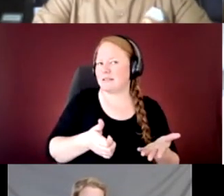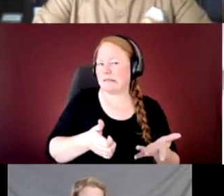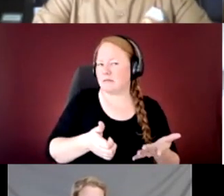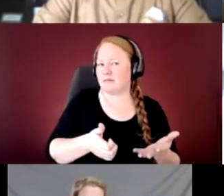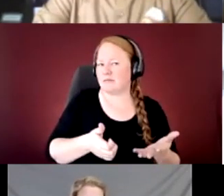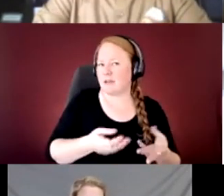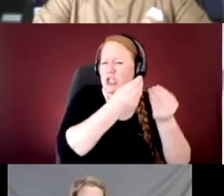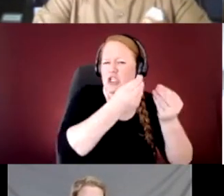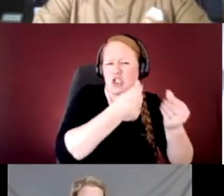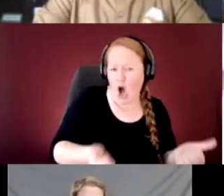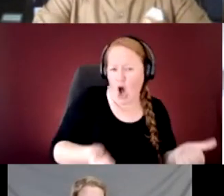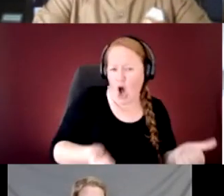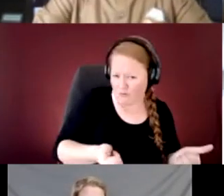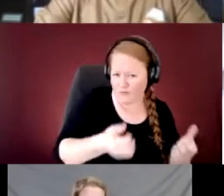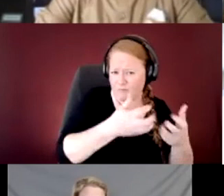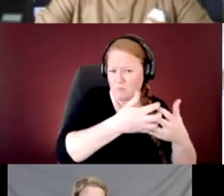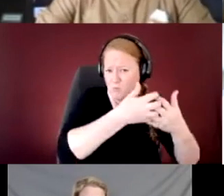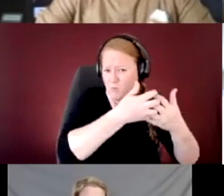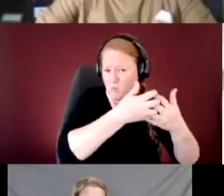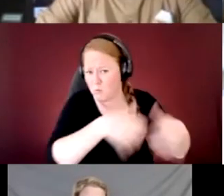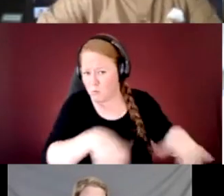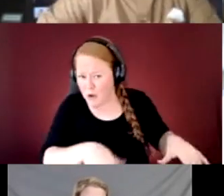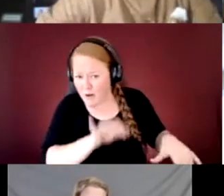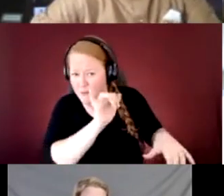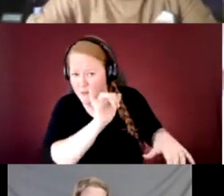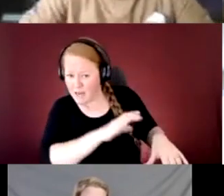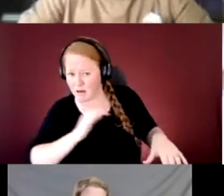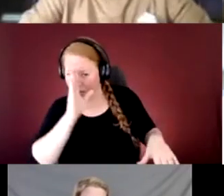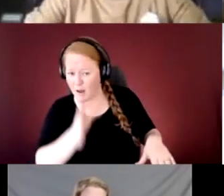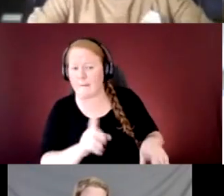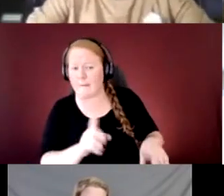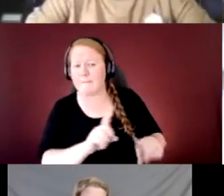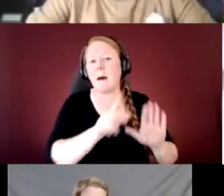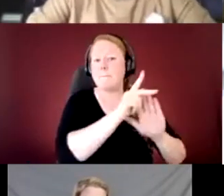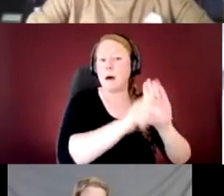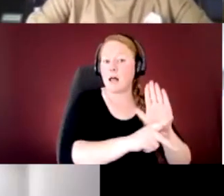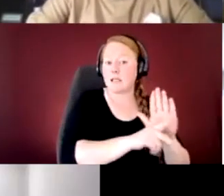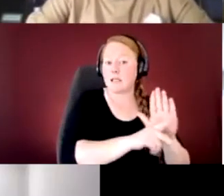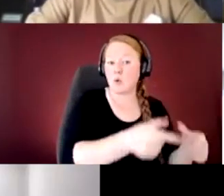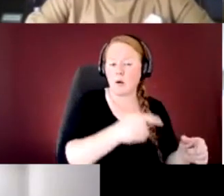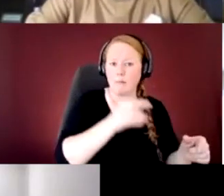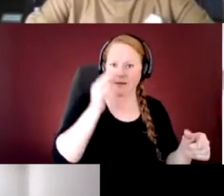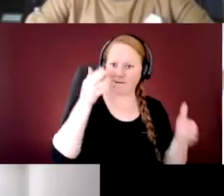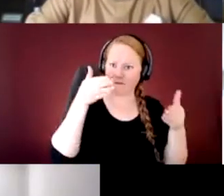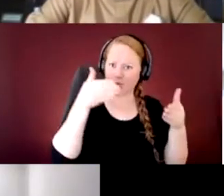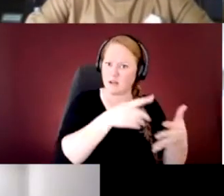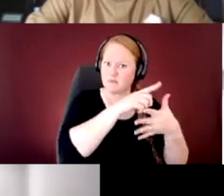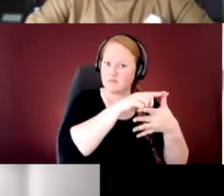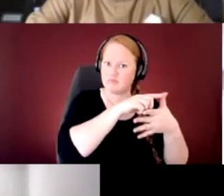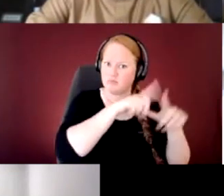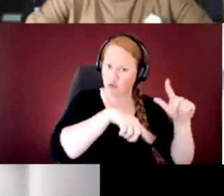group, but with some recommendations first. It goes into a policy group that focuses on lots of these things, and then also standing up